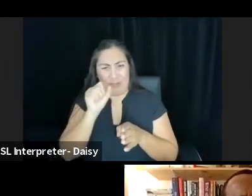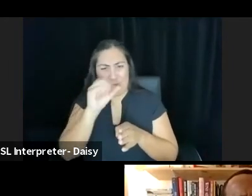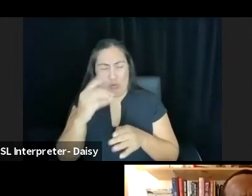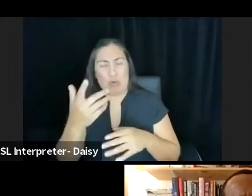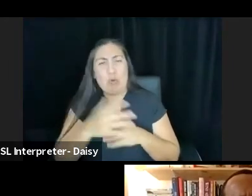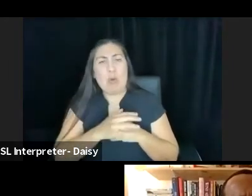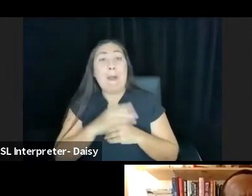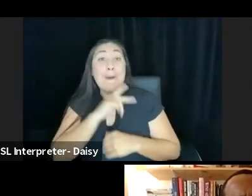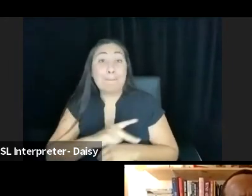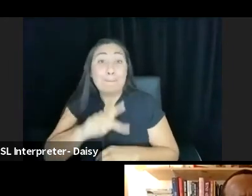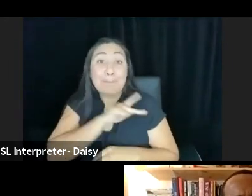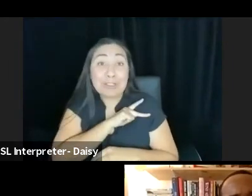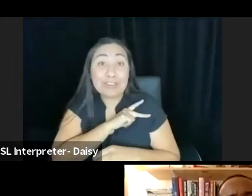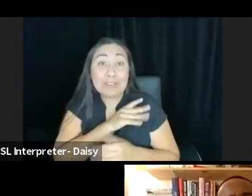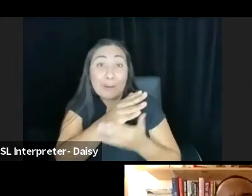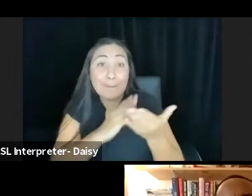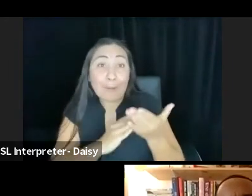personally,